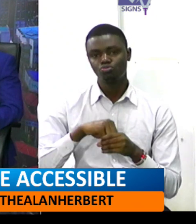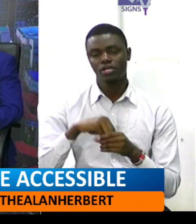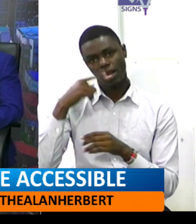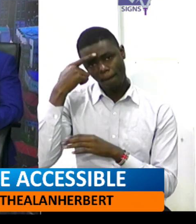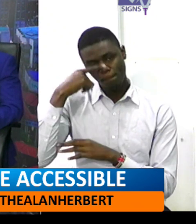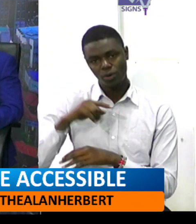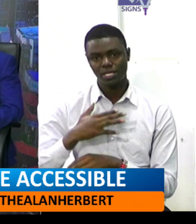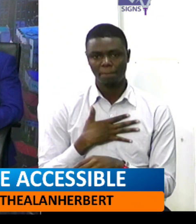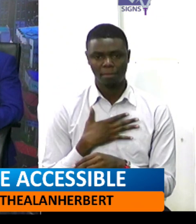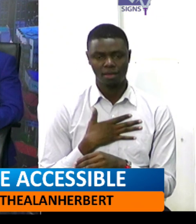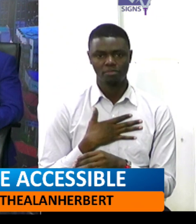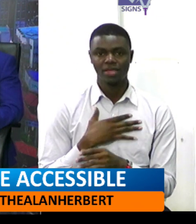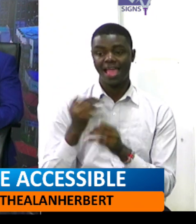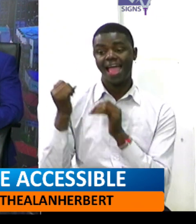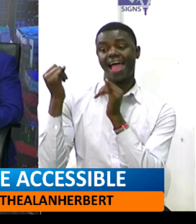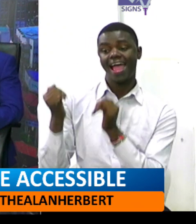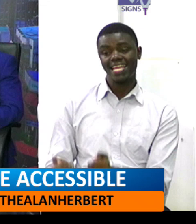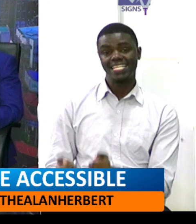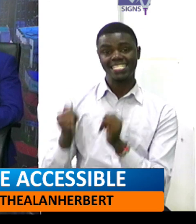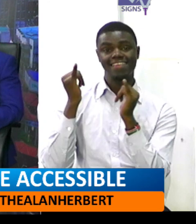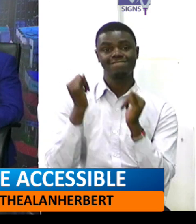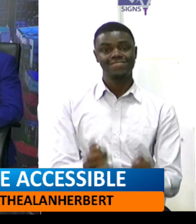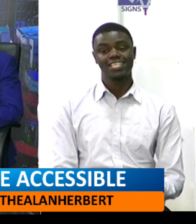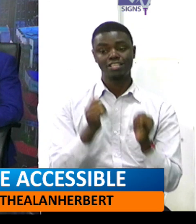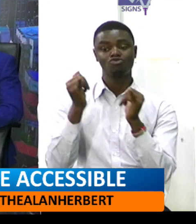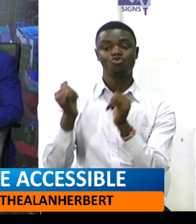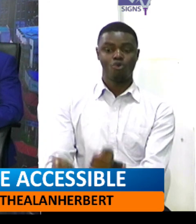policies individuals that are